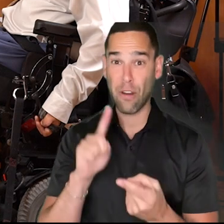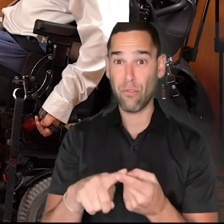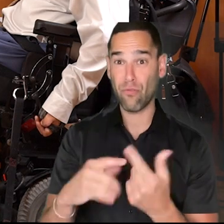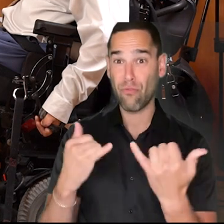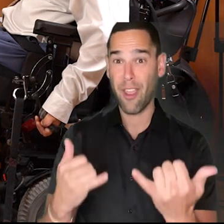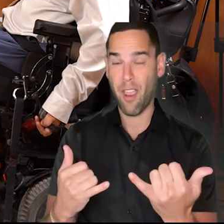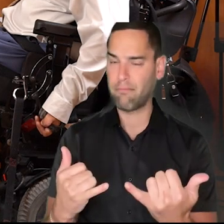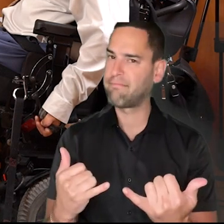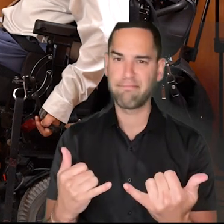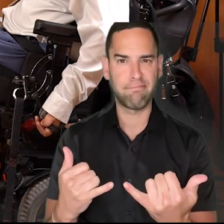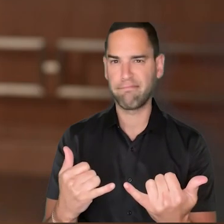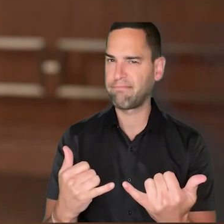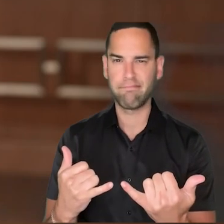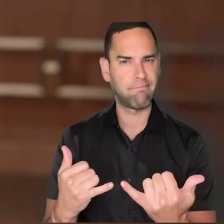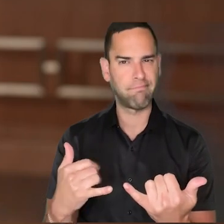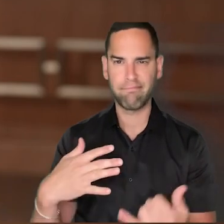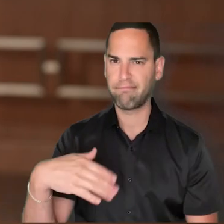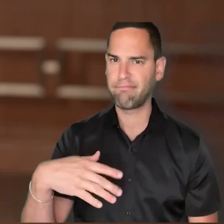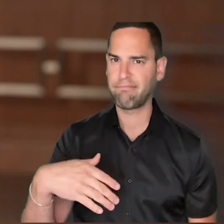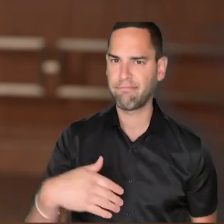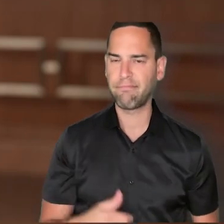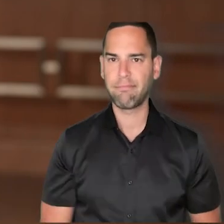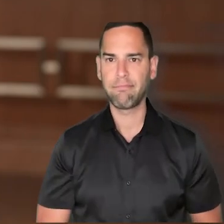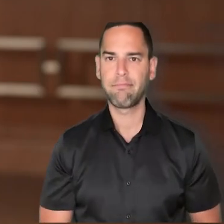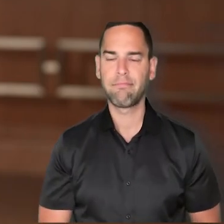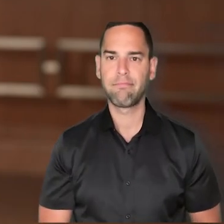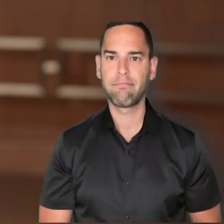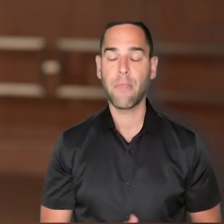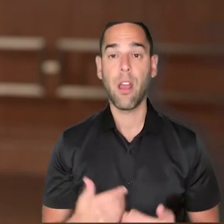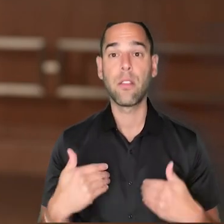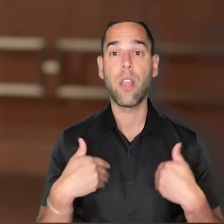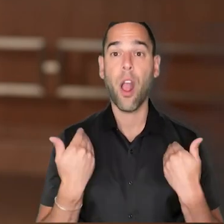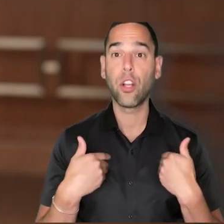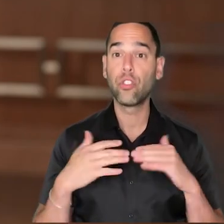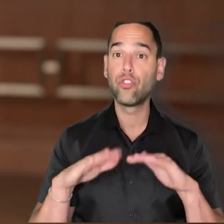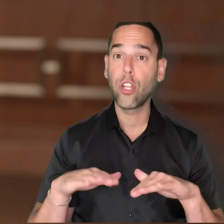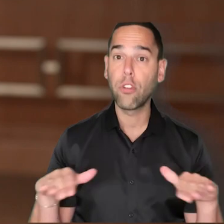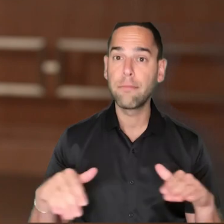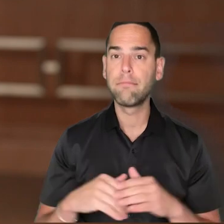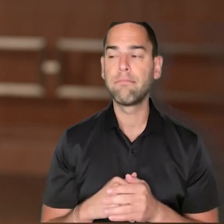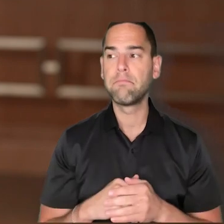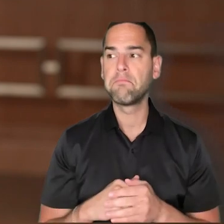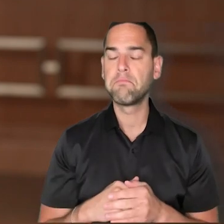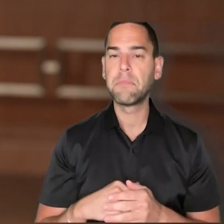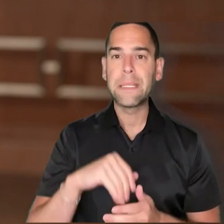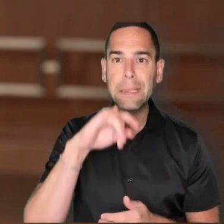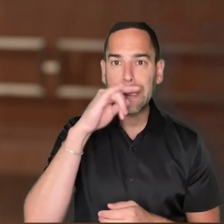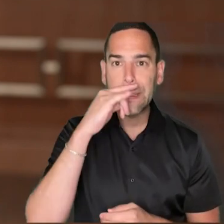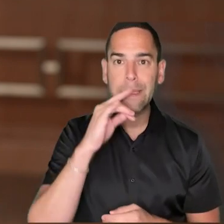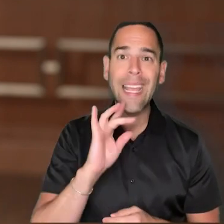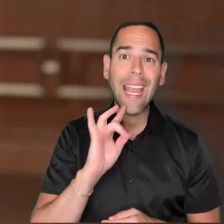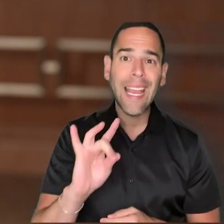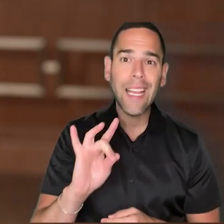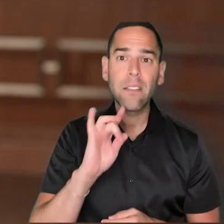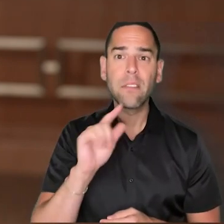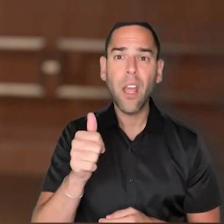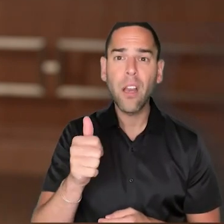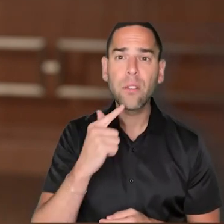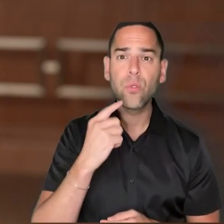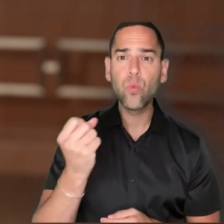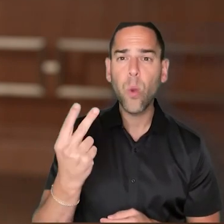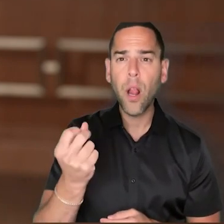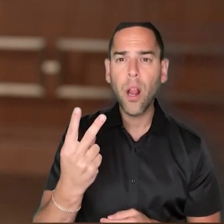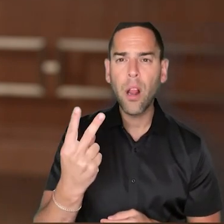by today. I think younger children or kids 8, 10, 12 are